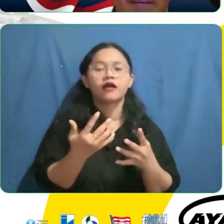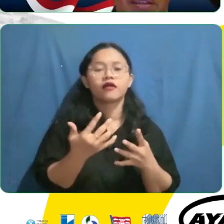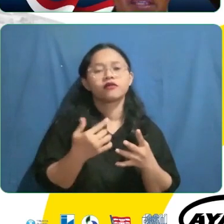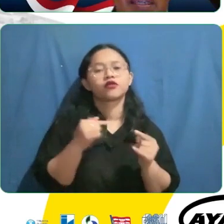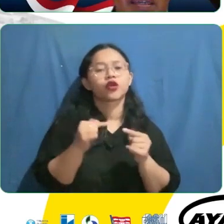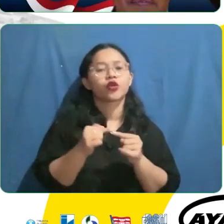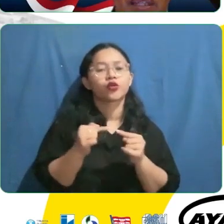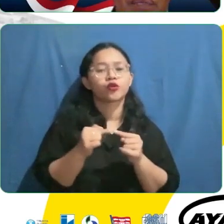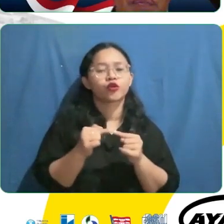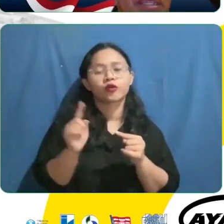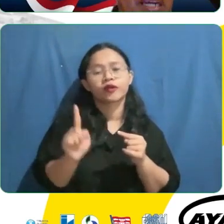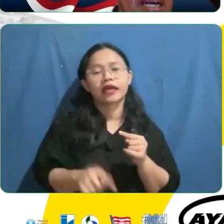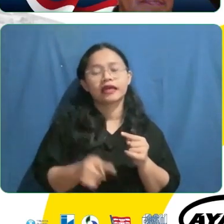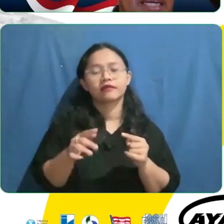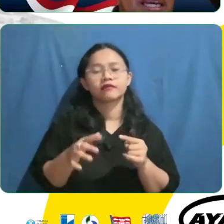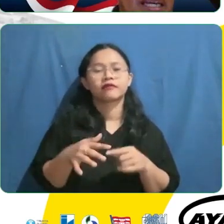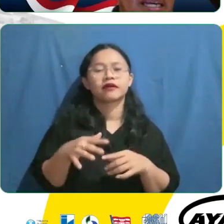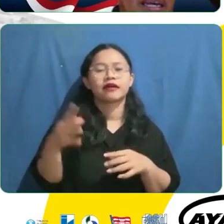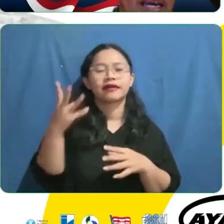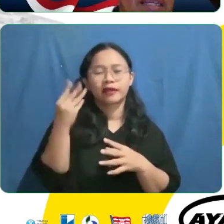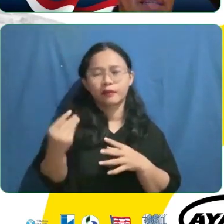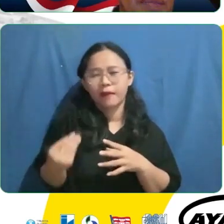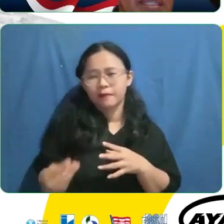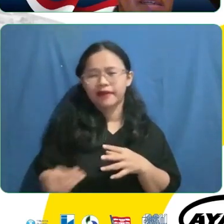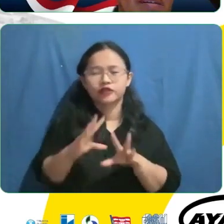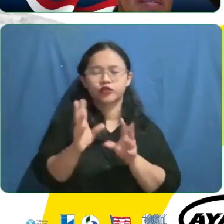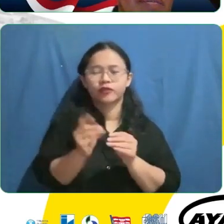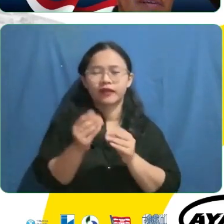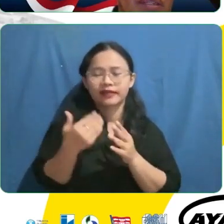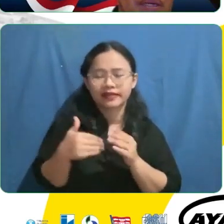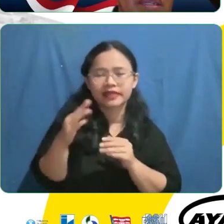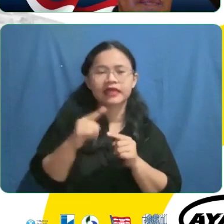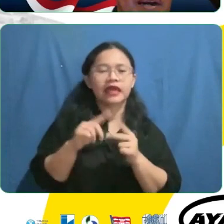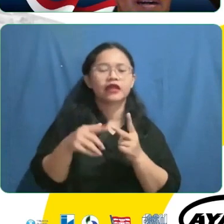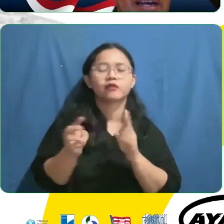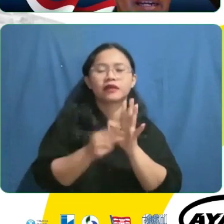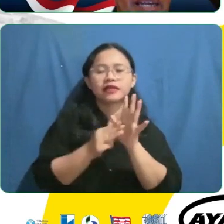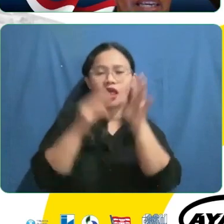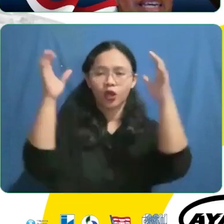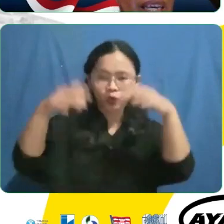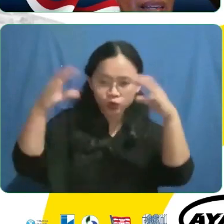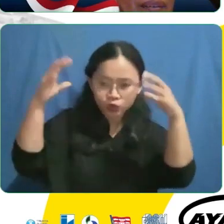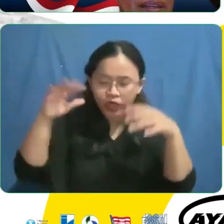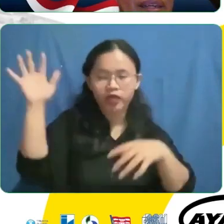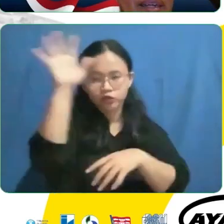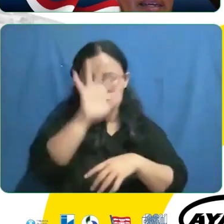affect to the vector population dynamic and transmission of especially malaria and dengue.